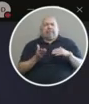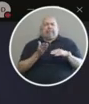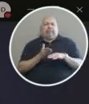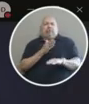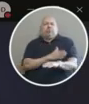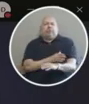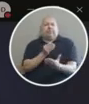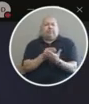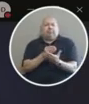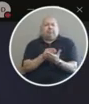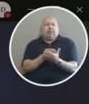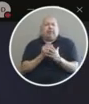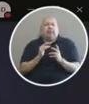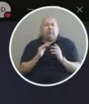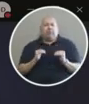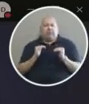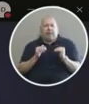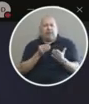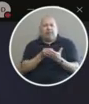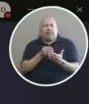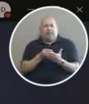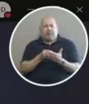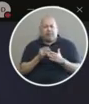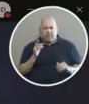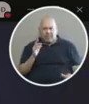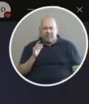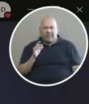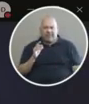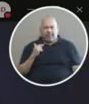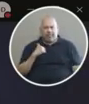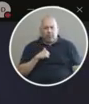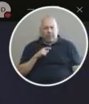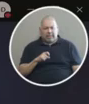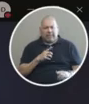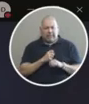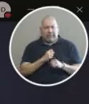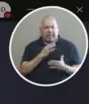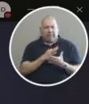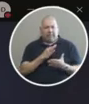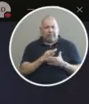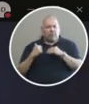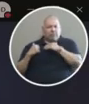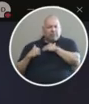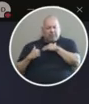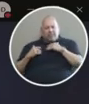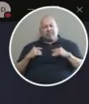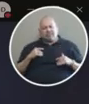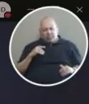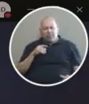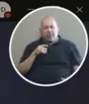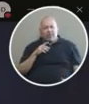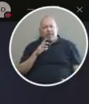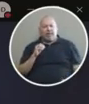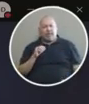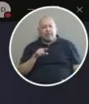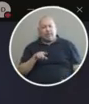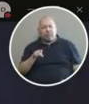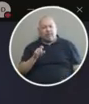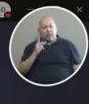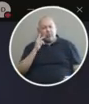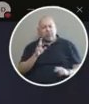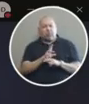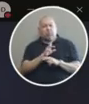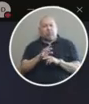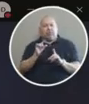to go up higher on a budget. We need to get fiscally responsible. Mr. Mayor, you've used